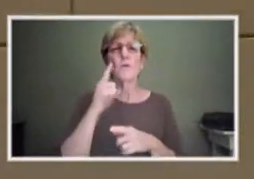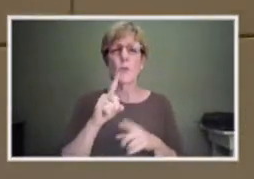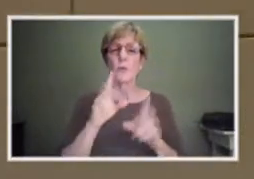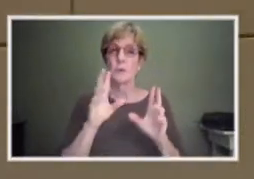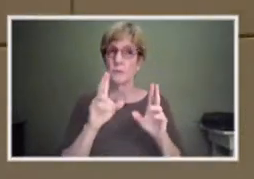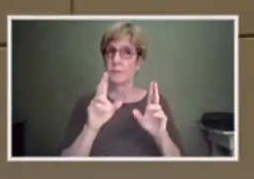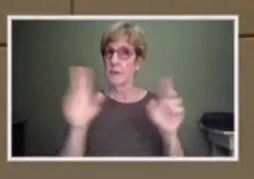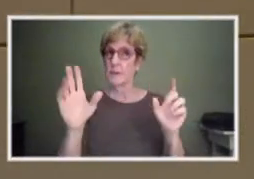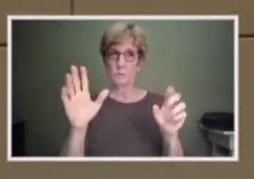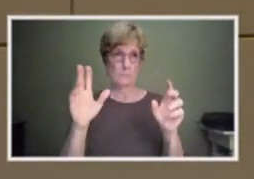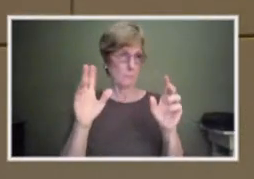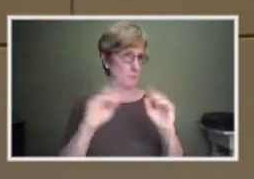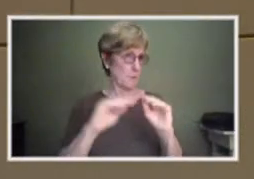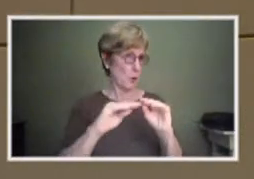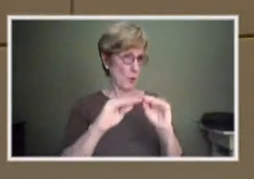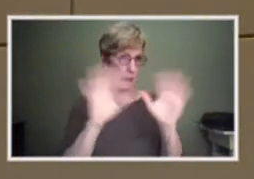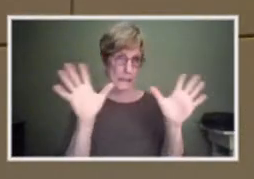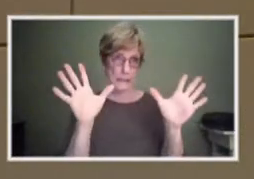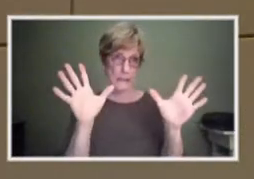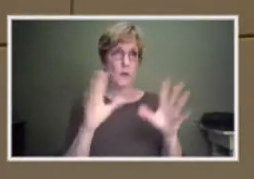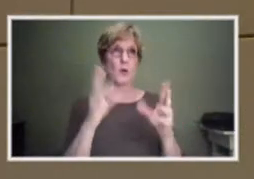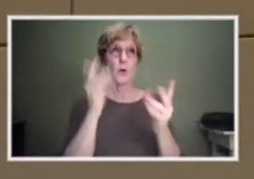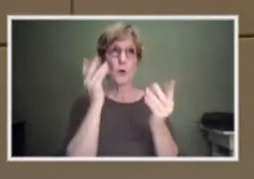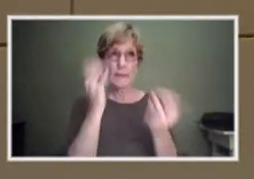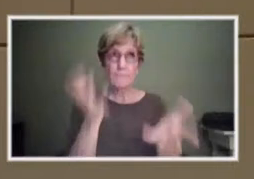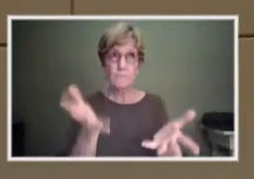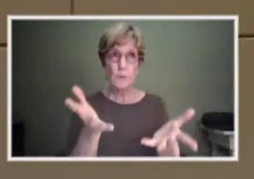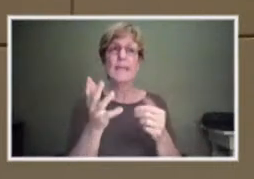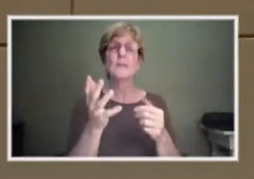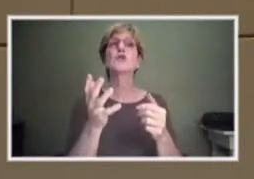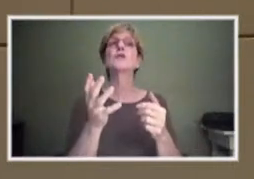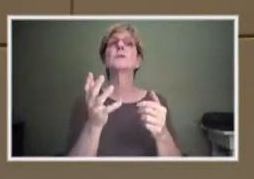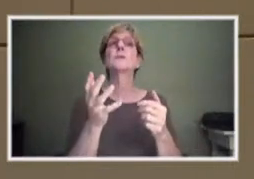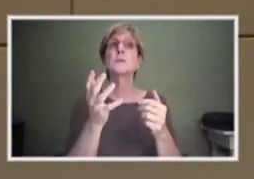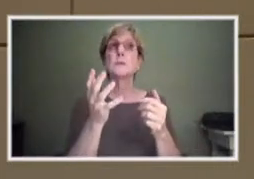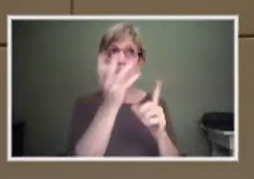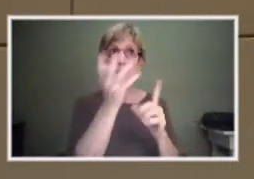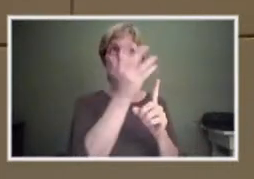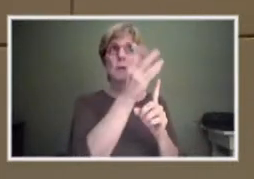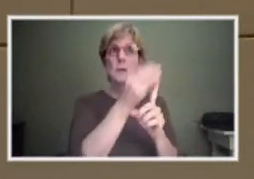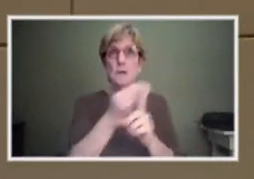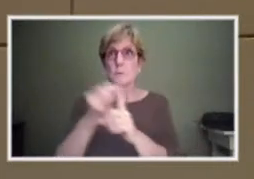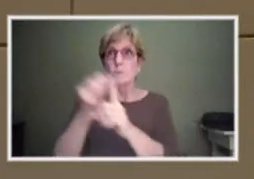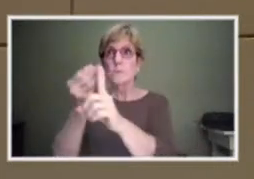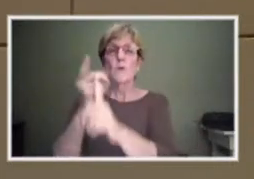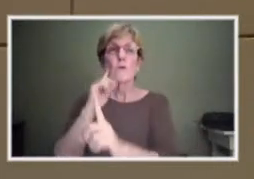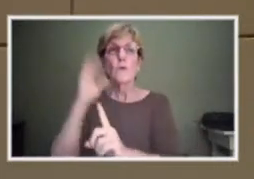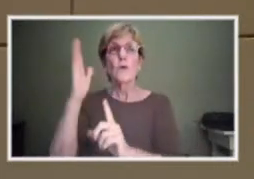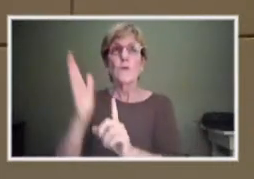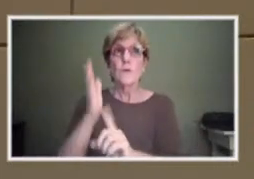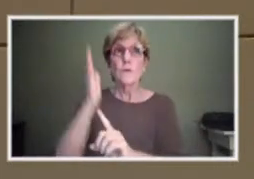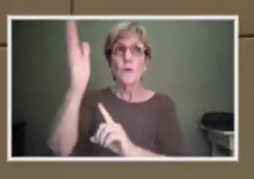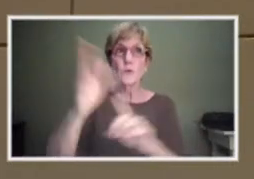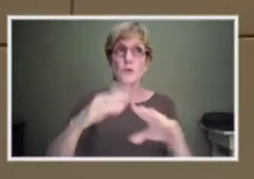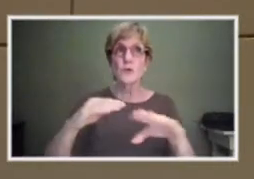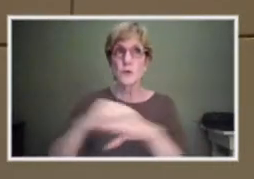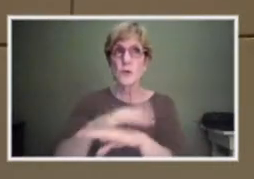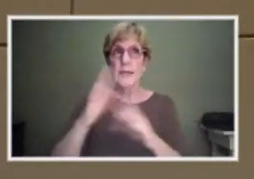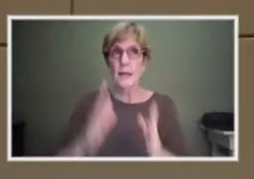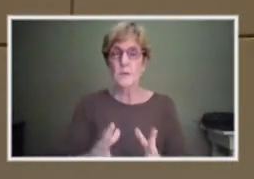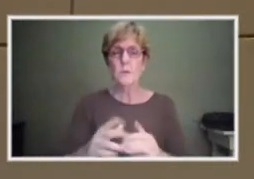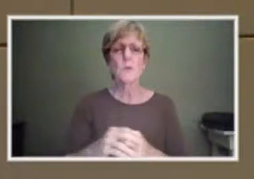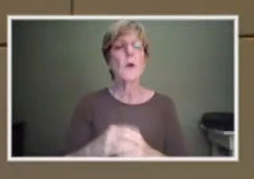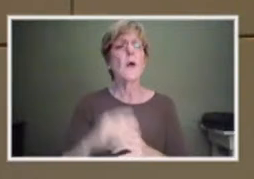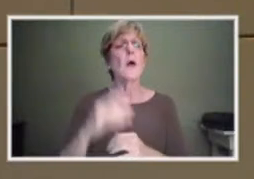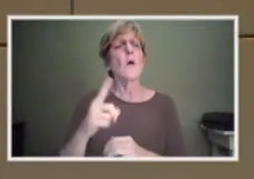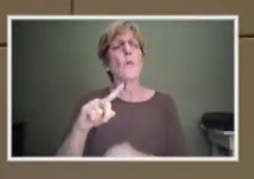making sure that some information makes its way to the minutes for future council, one of the